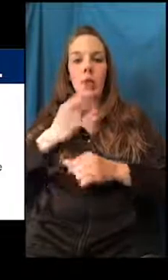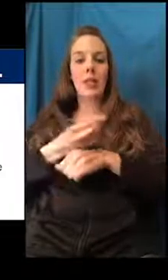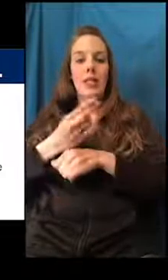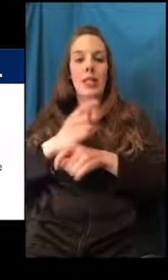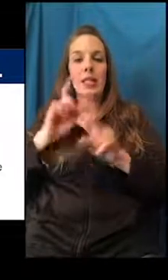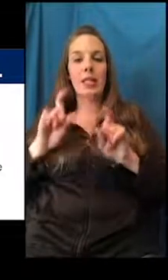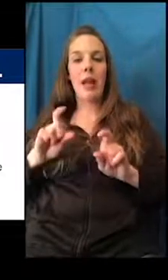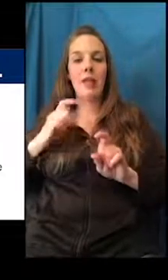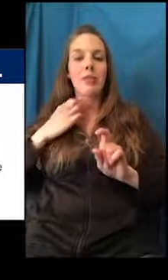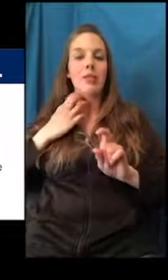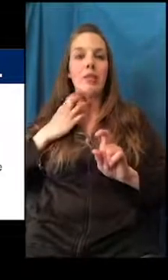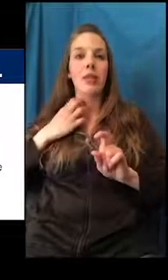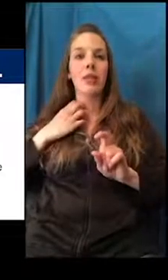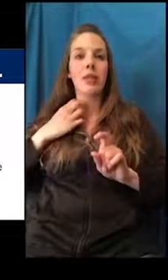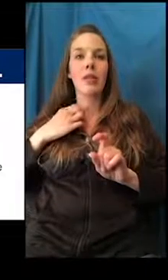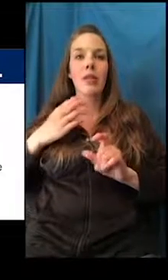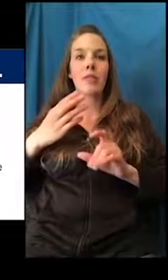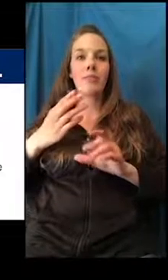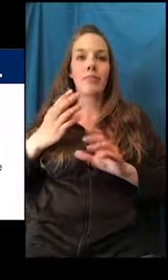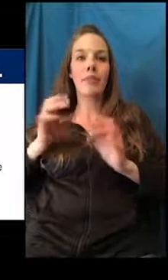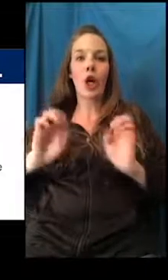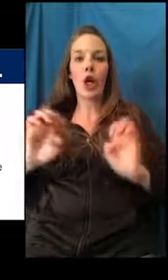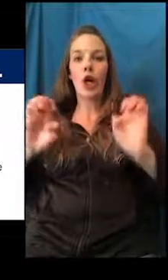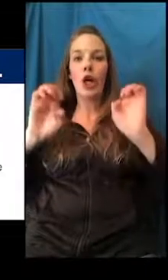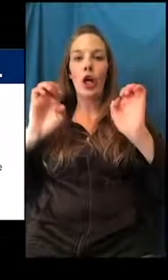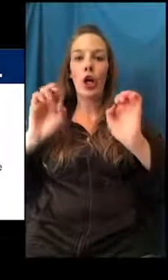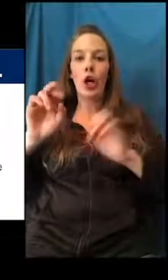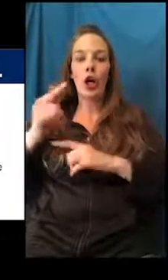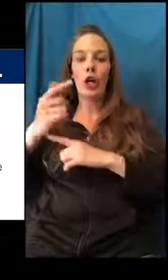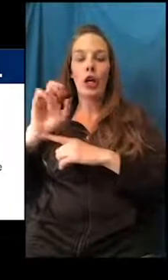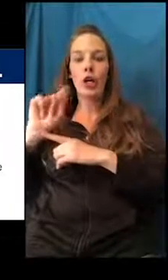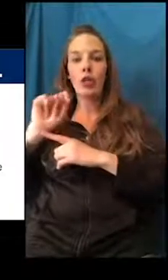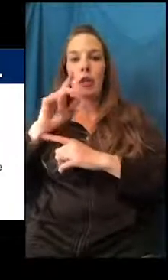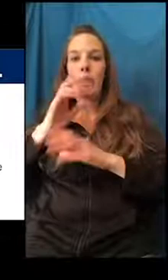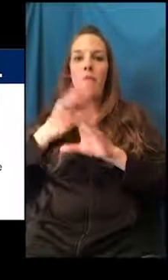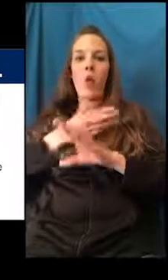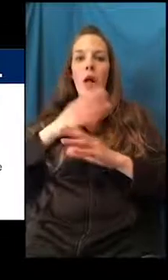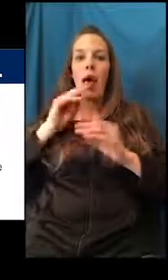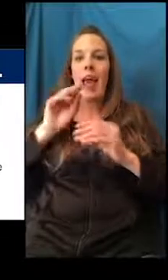an urgent aerosol generating procedure